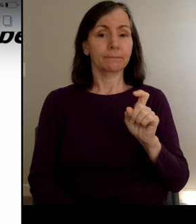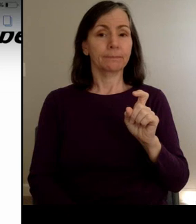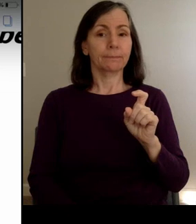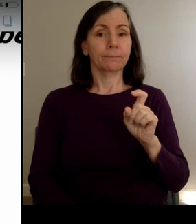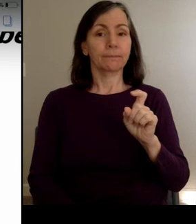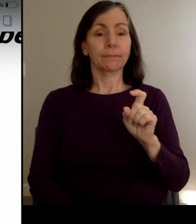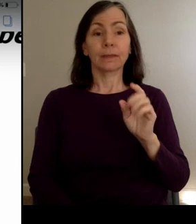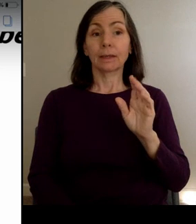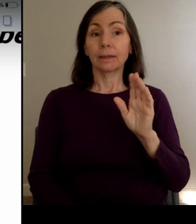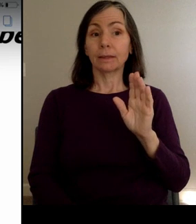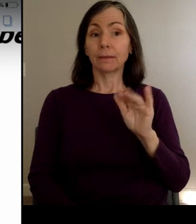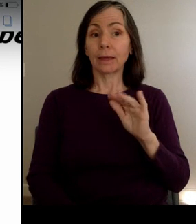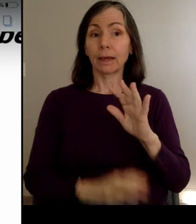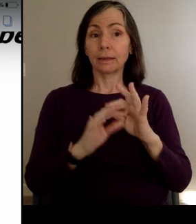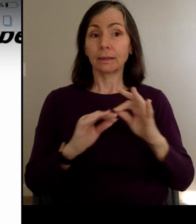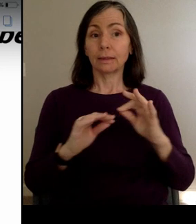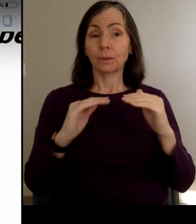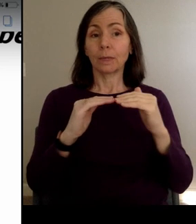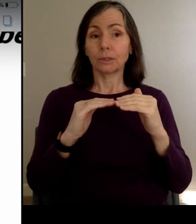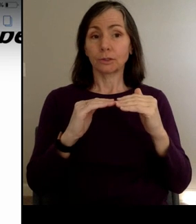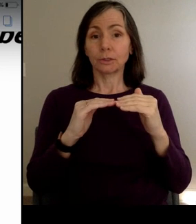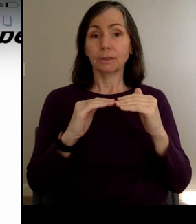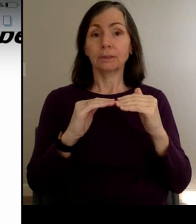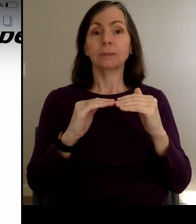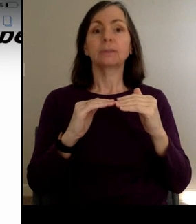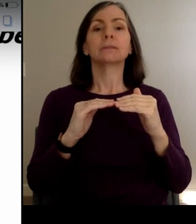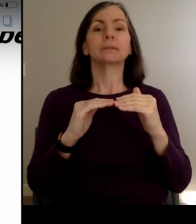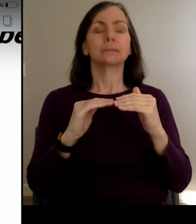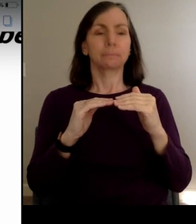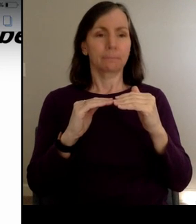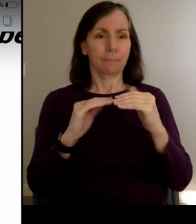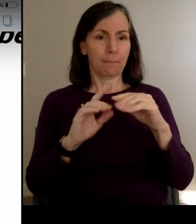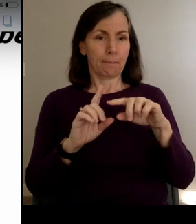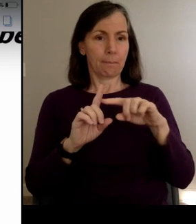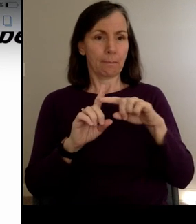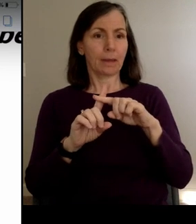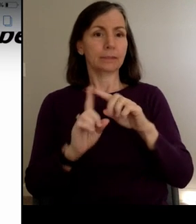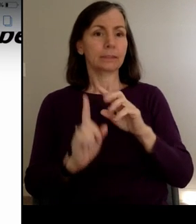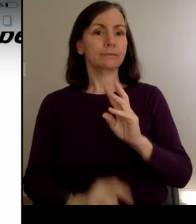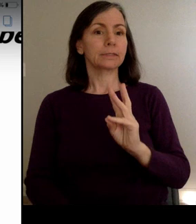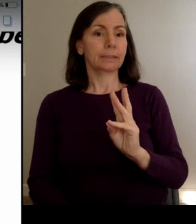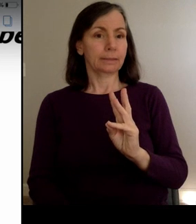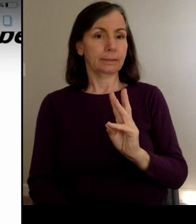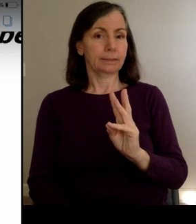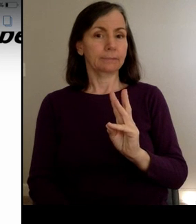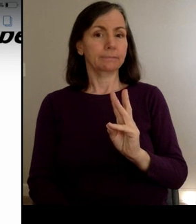So this positive 6 is going to be our B.